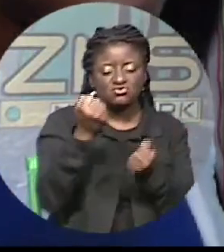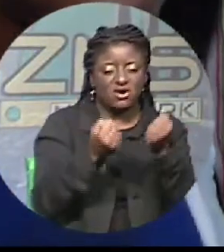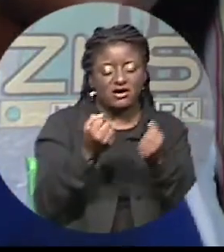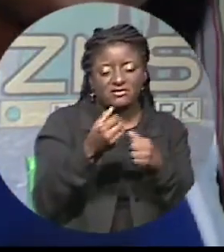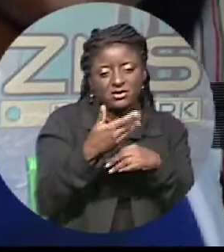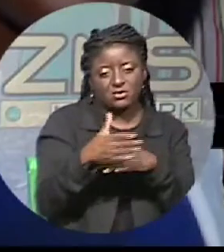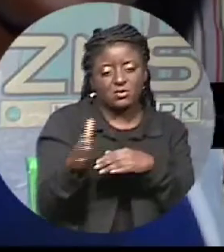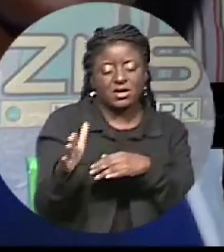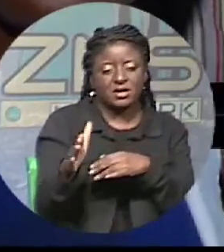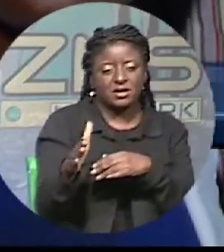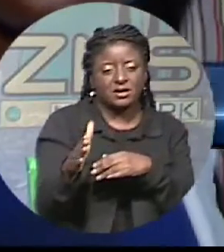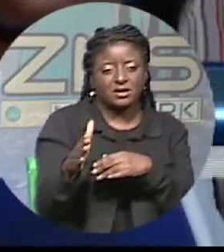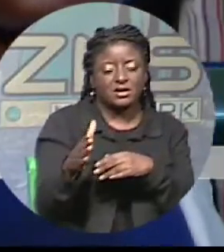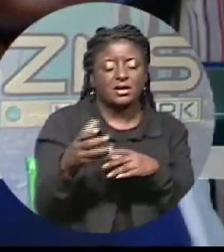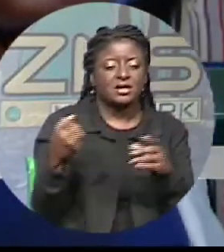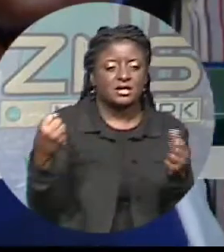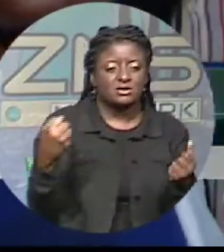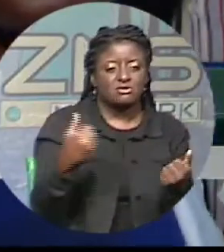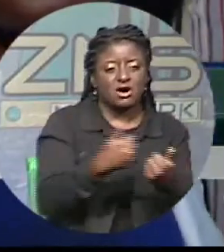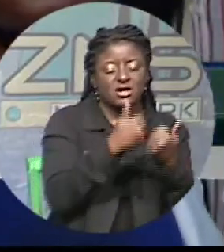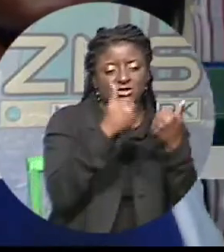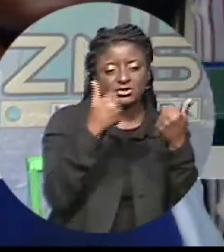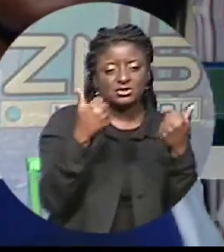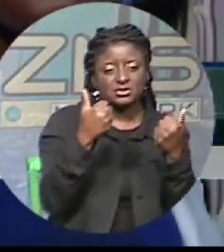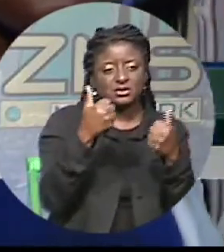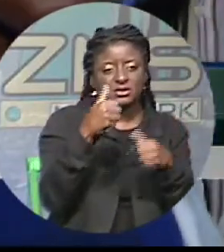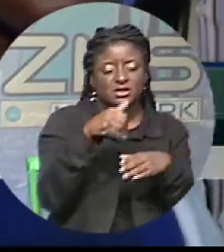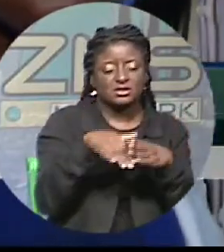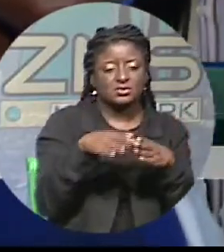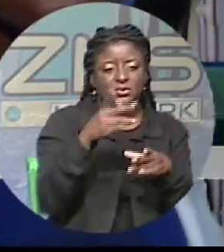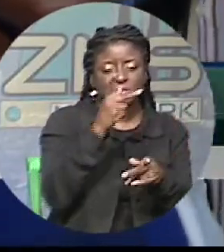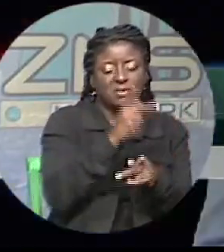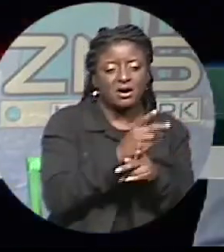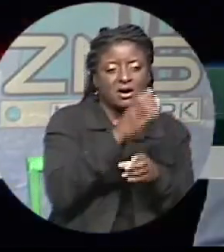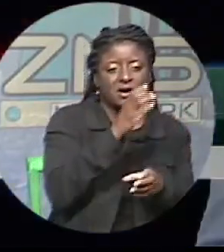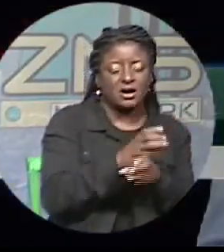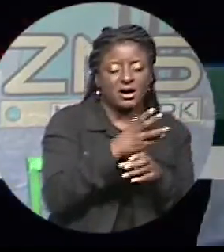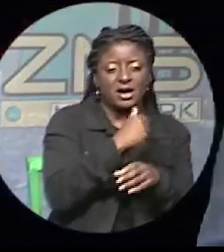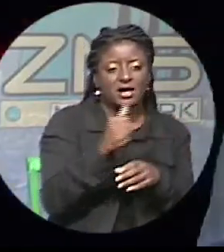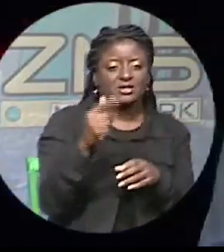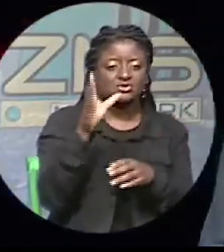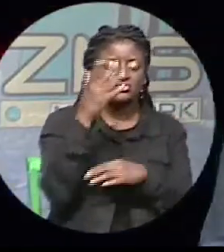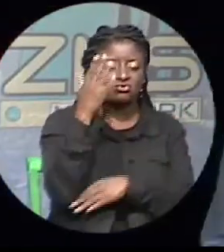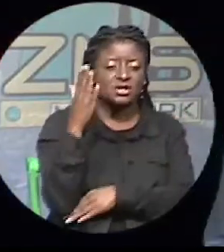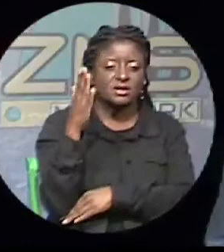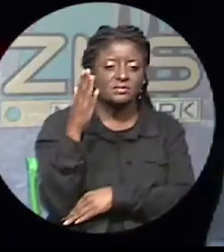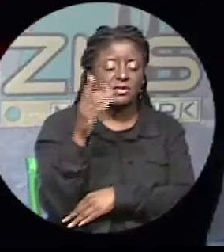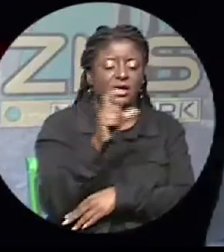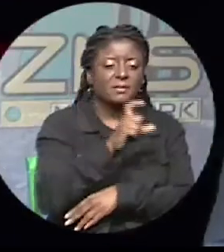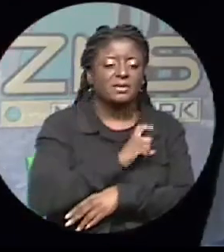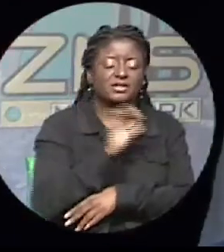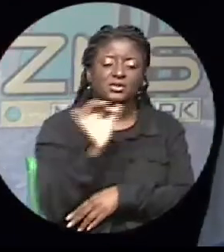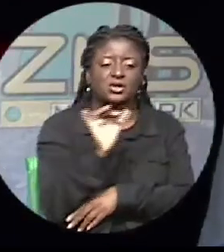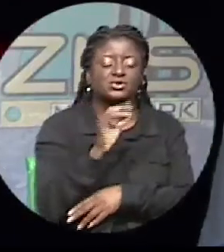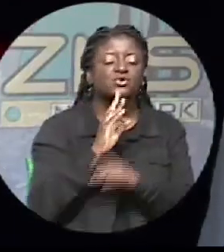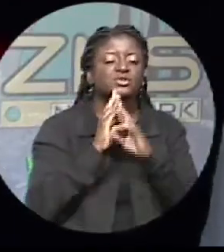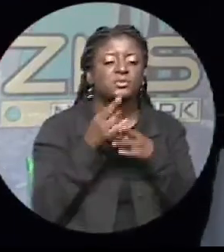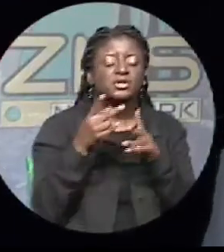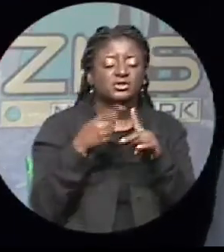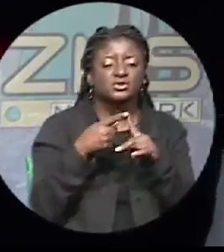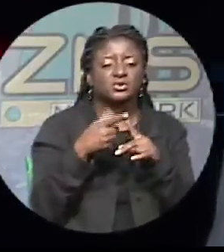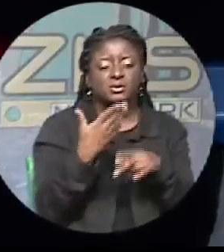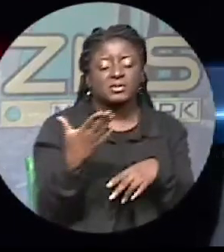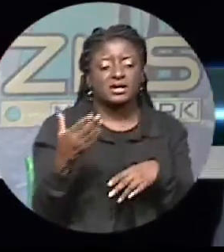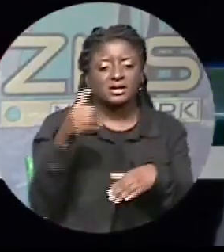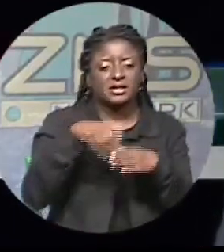off and crash into a parked vehicle and a tree. Police also responded to an incident in Nassau Village